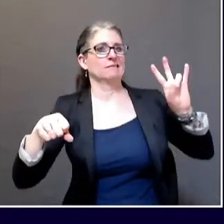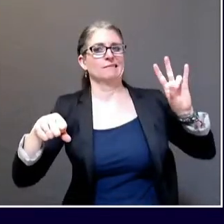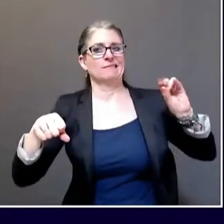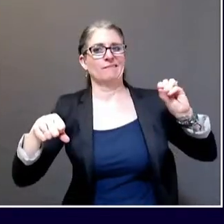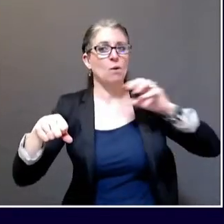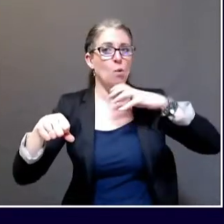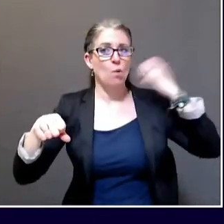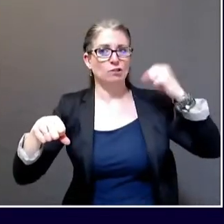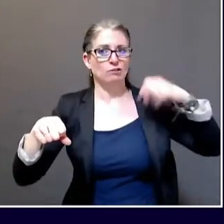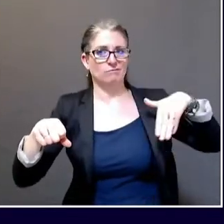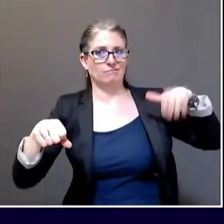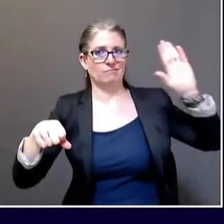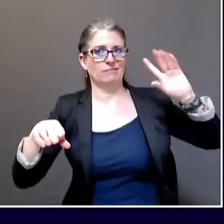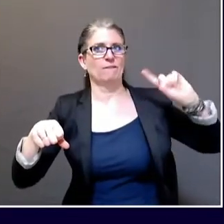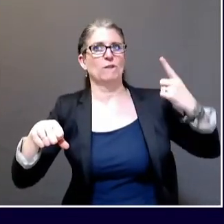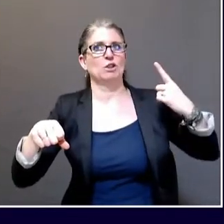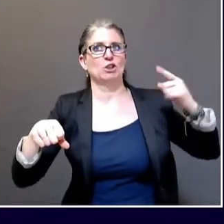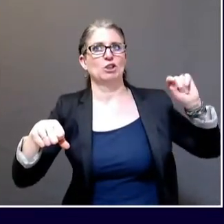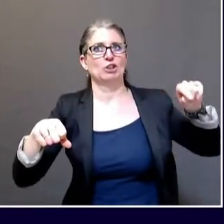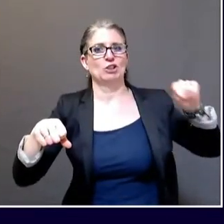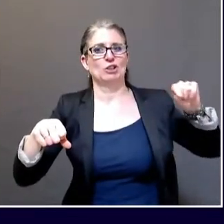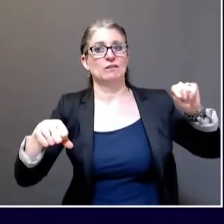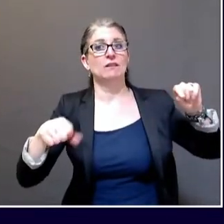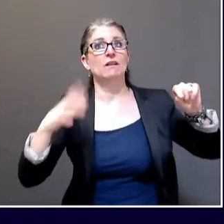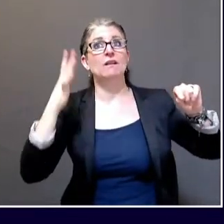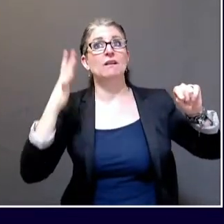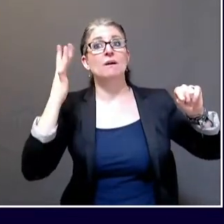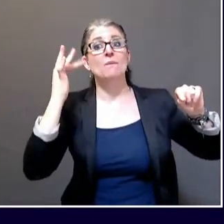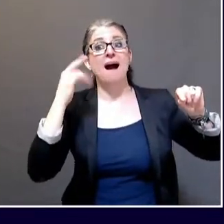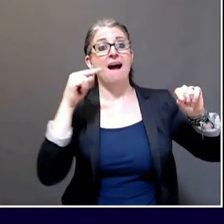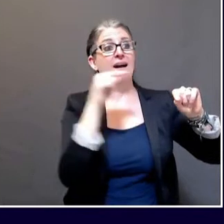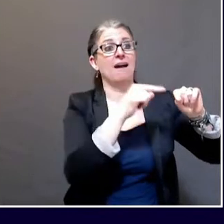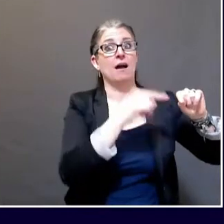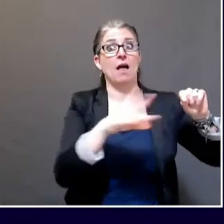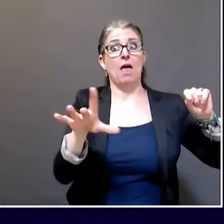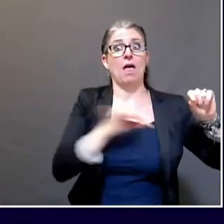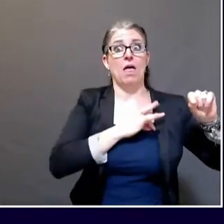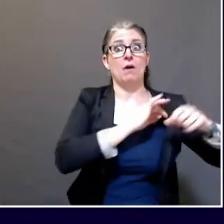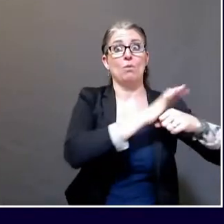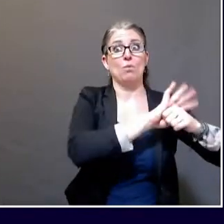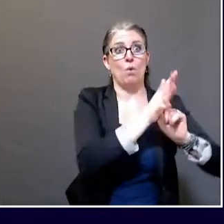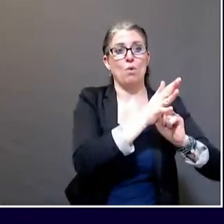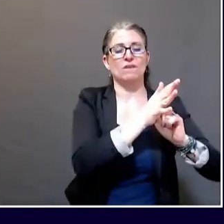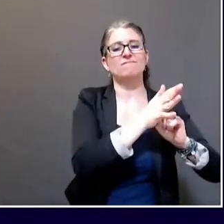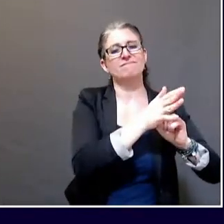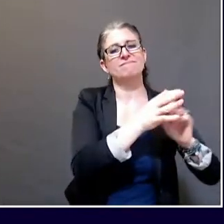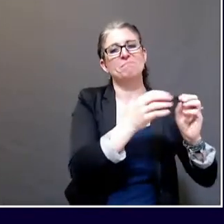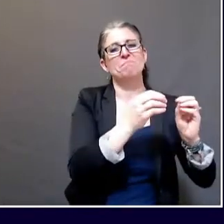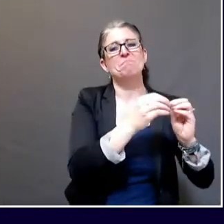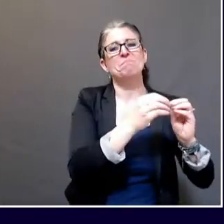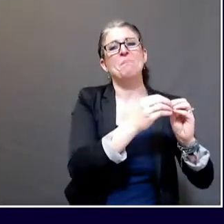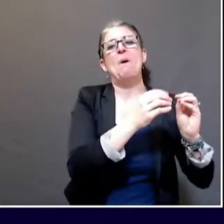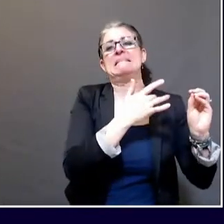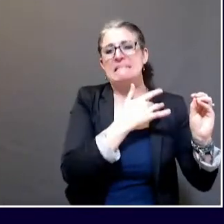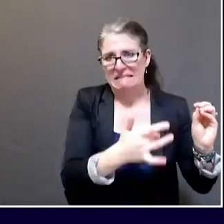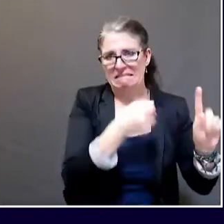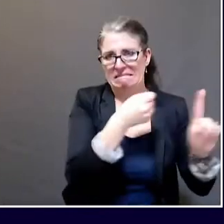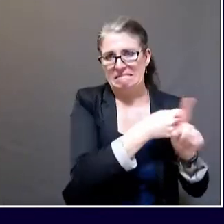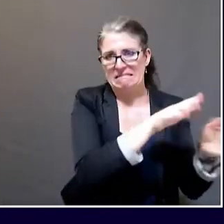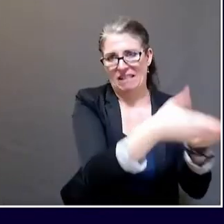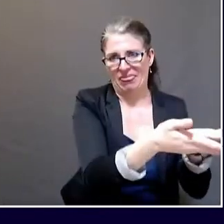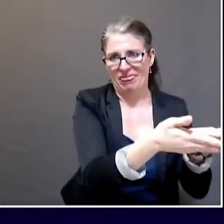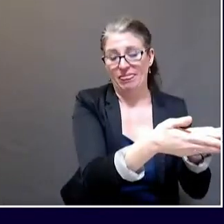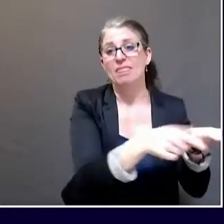our team have chosen to start. Those individuals are considered, but for right now, the focus is on those who